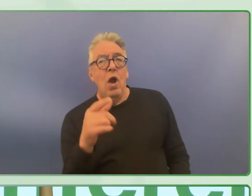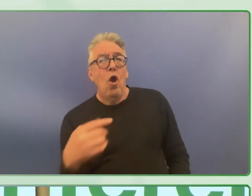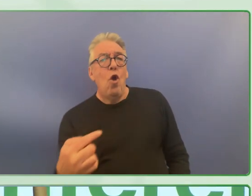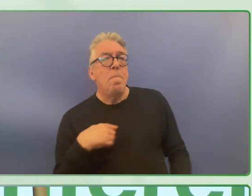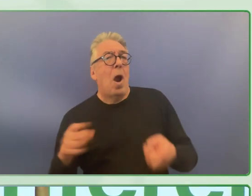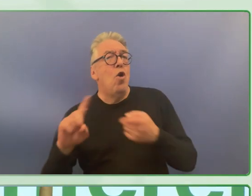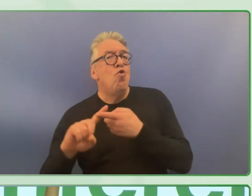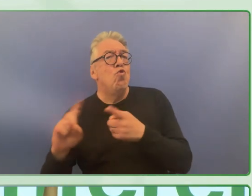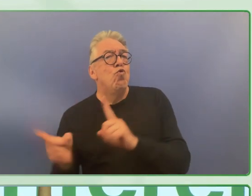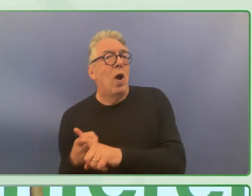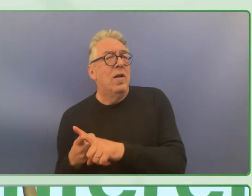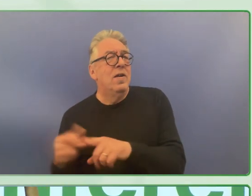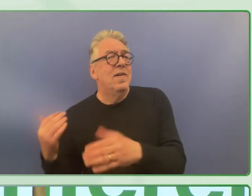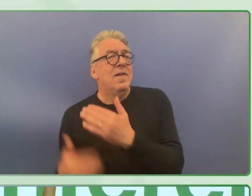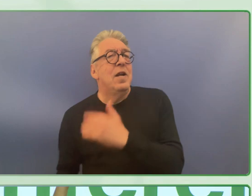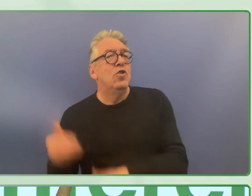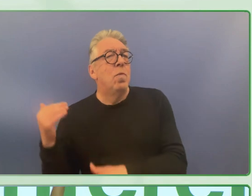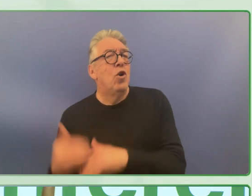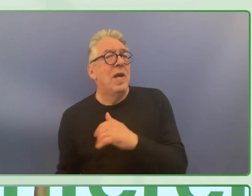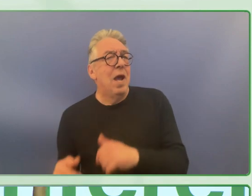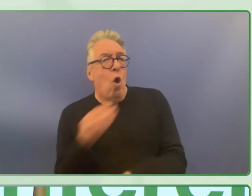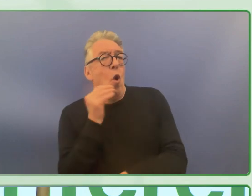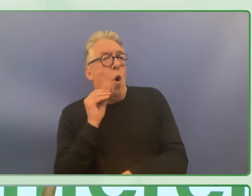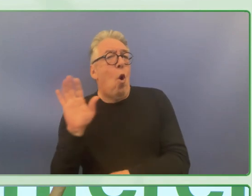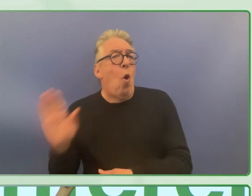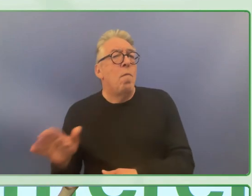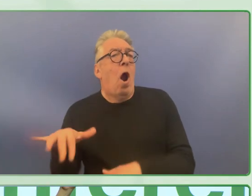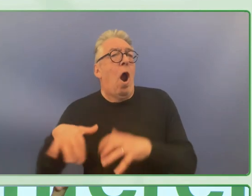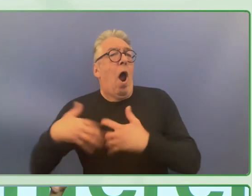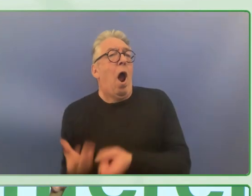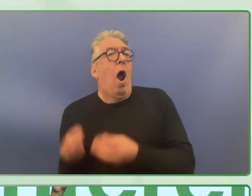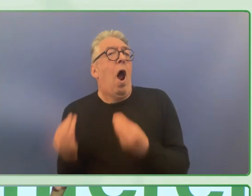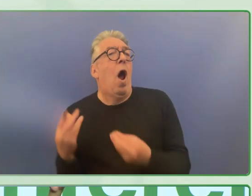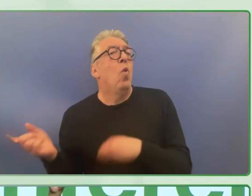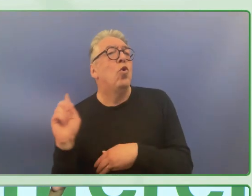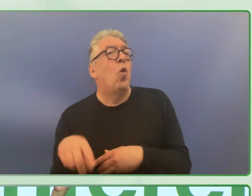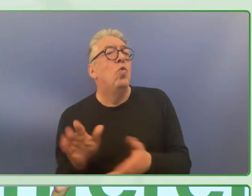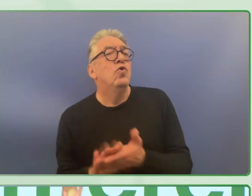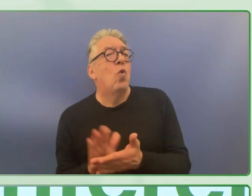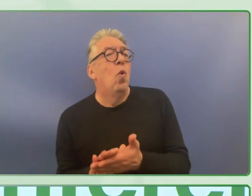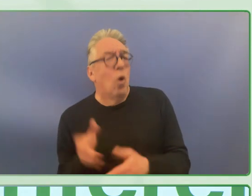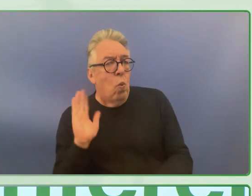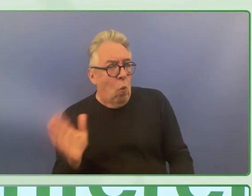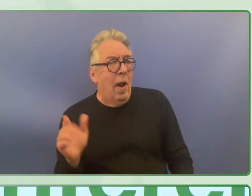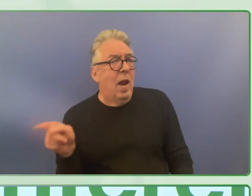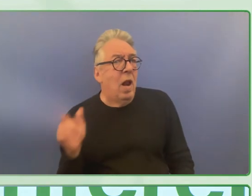a disability and is at home go to school? Will she ever be